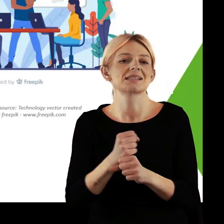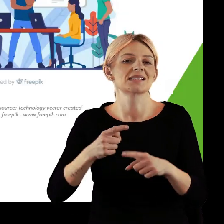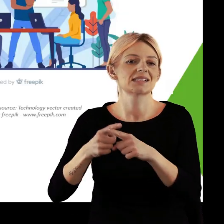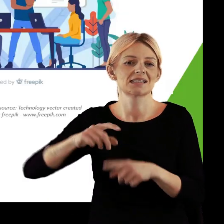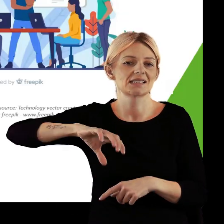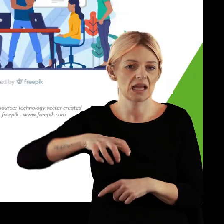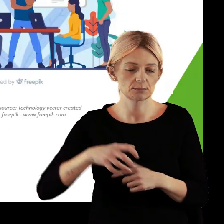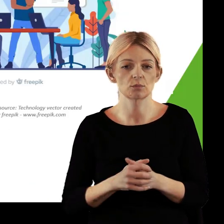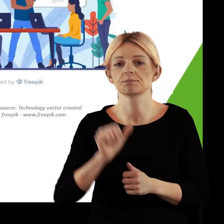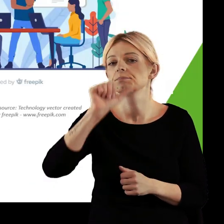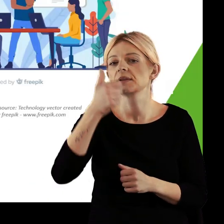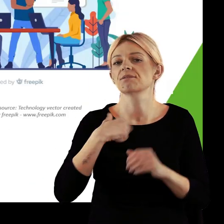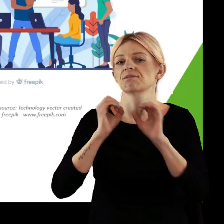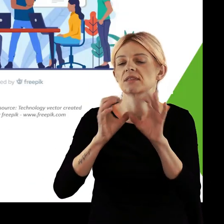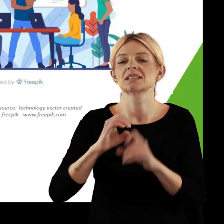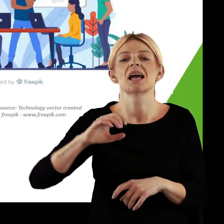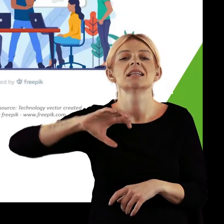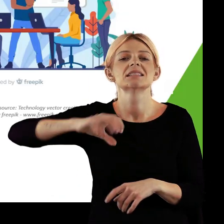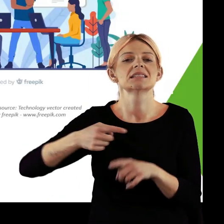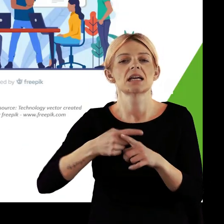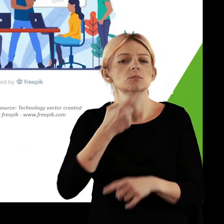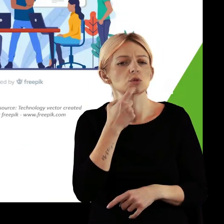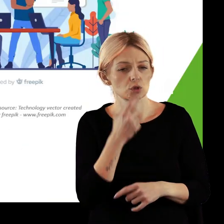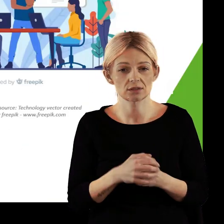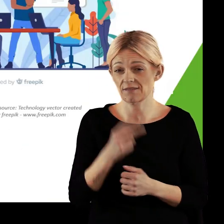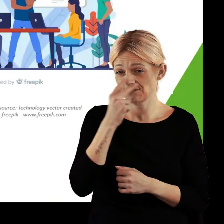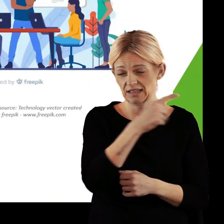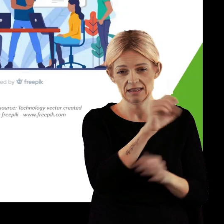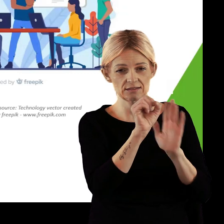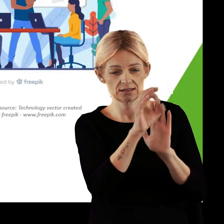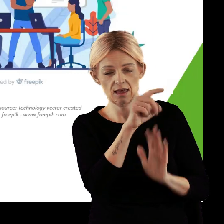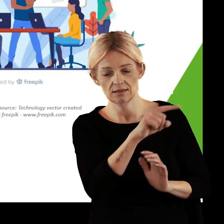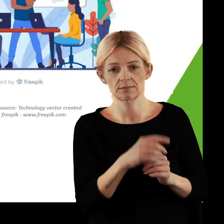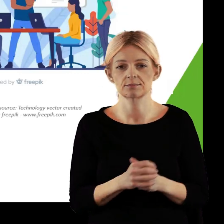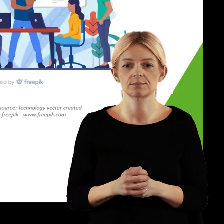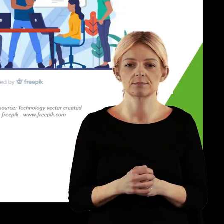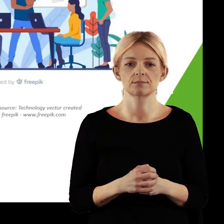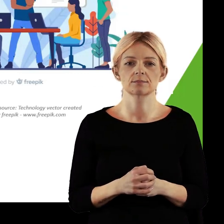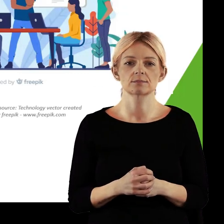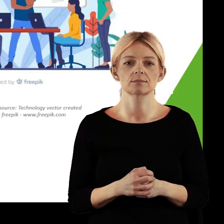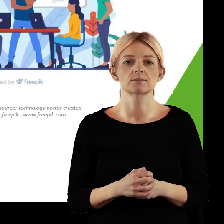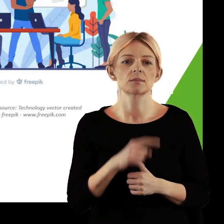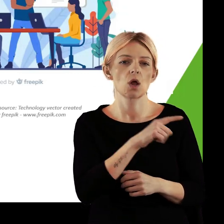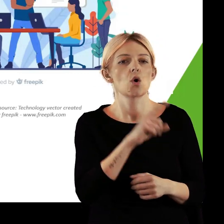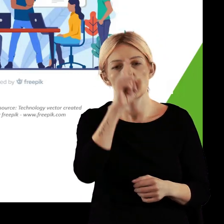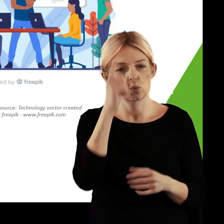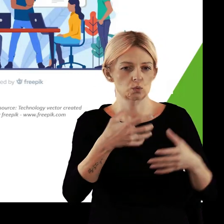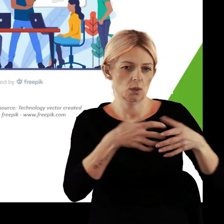what a team is. As you can see on the slide, it's a small group of people who